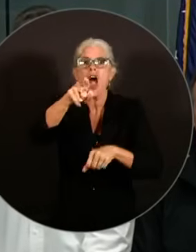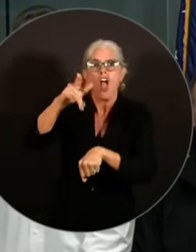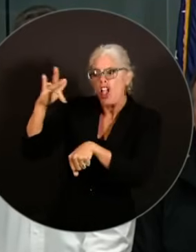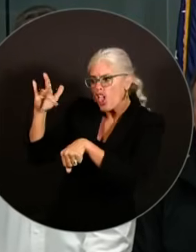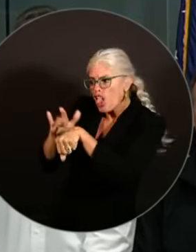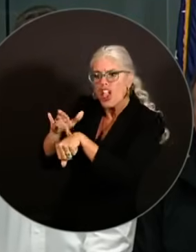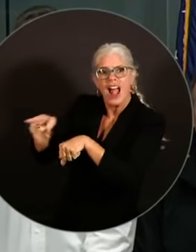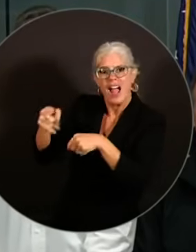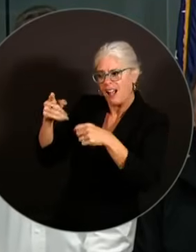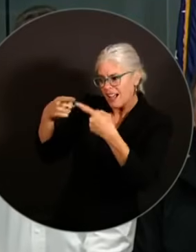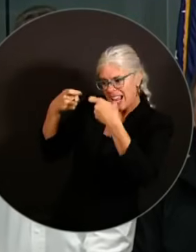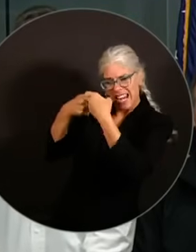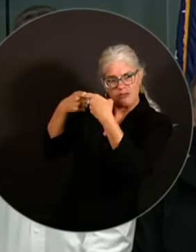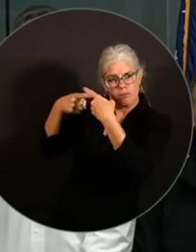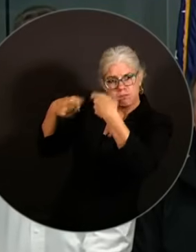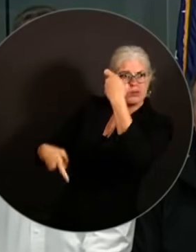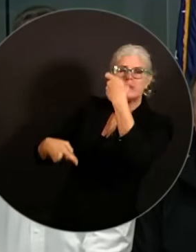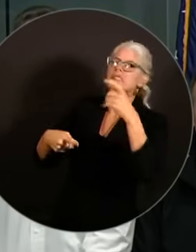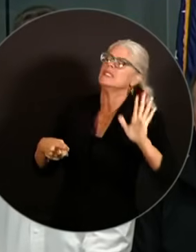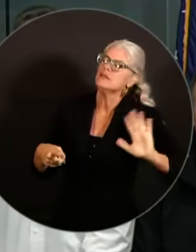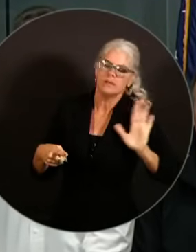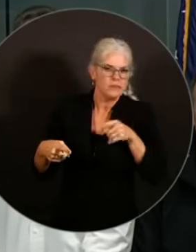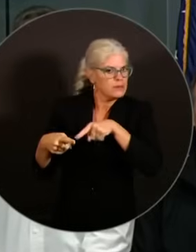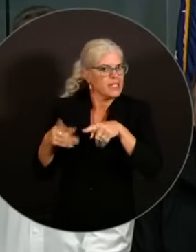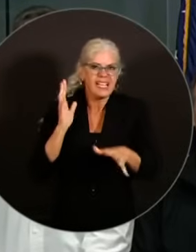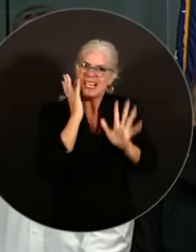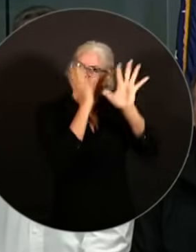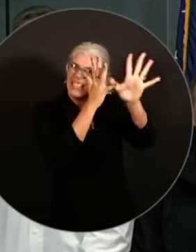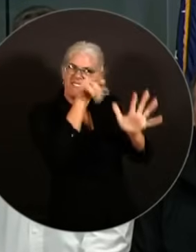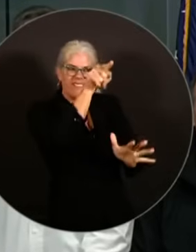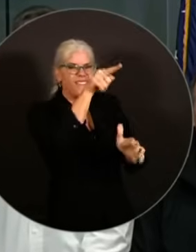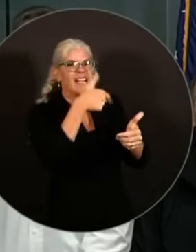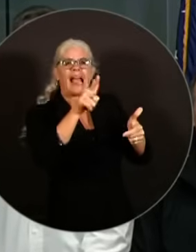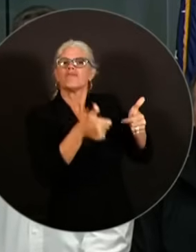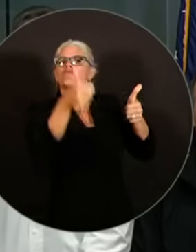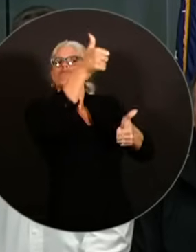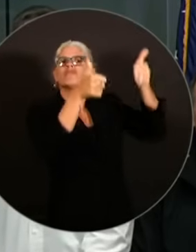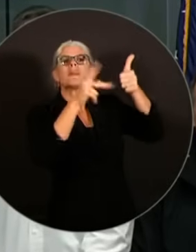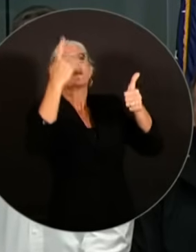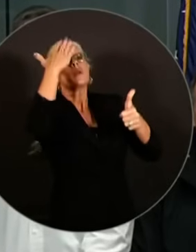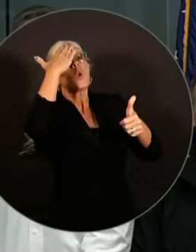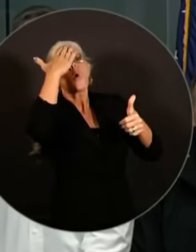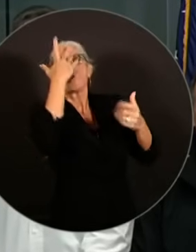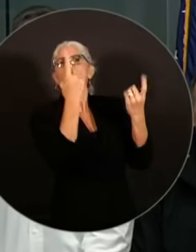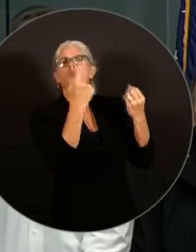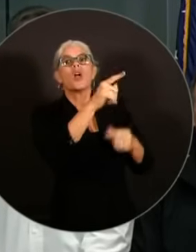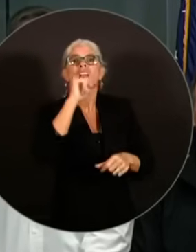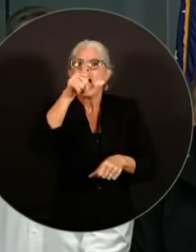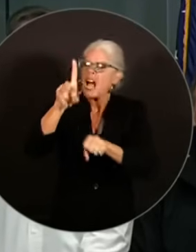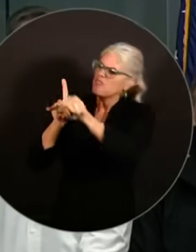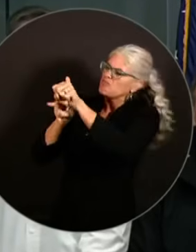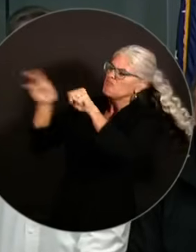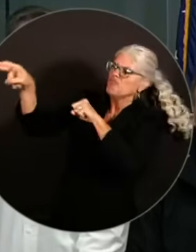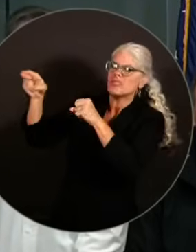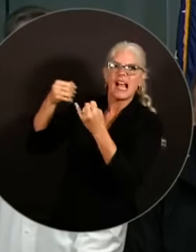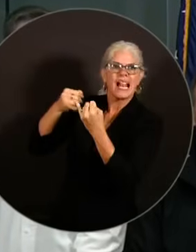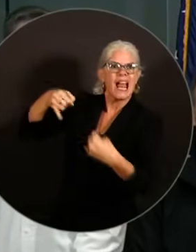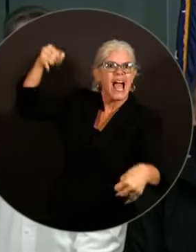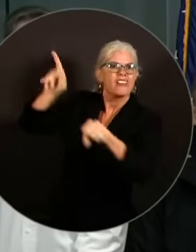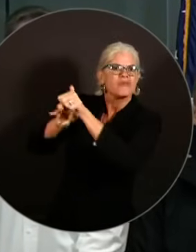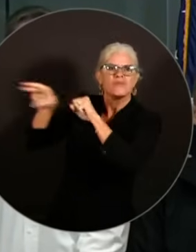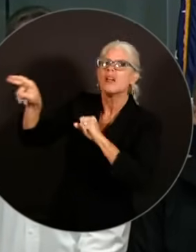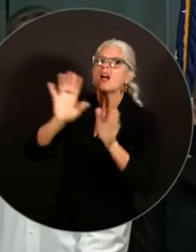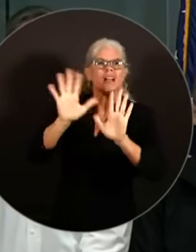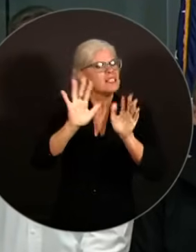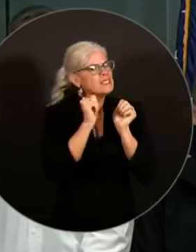Report all of that to your local authorities. Do not cut any lines. Again, we do not need Florida man and Florida woman